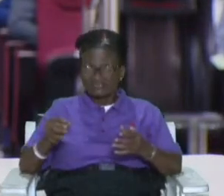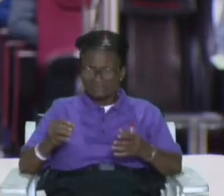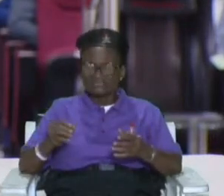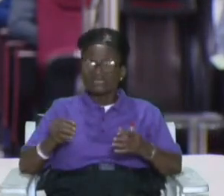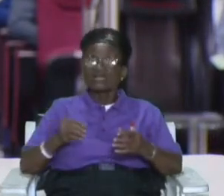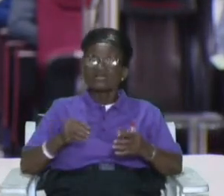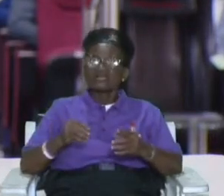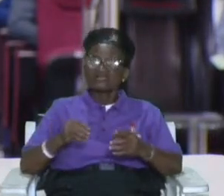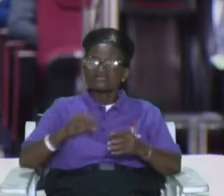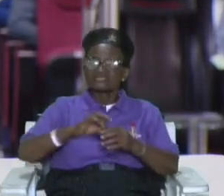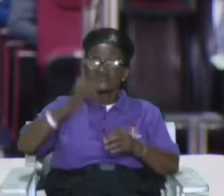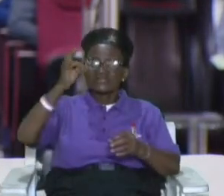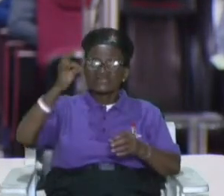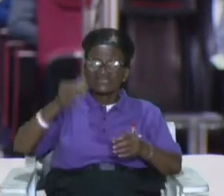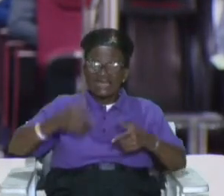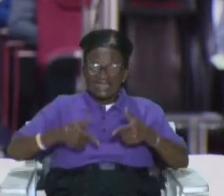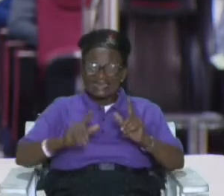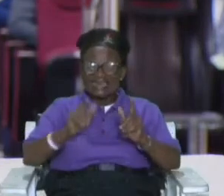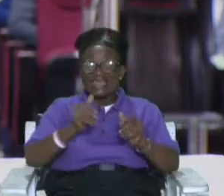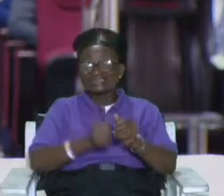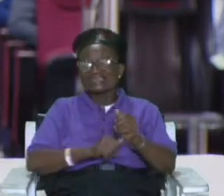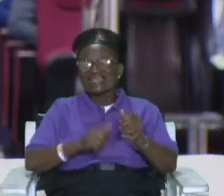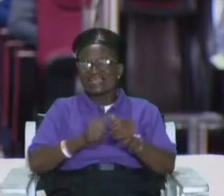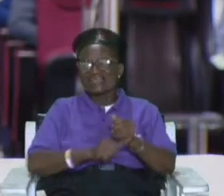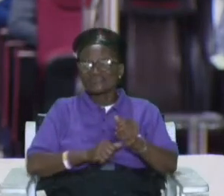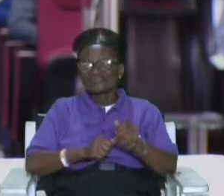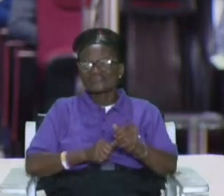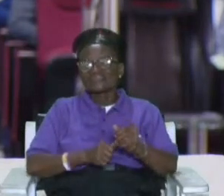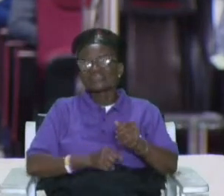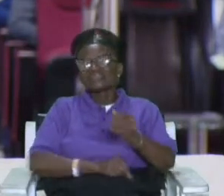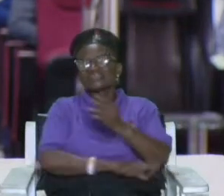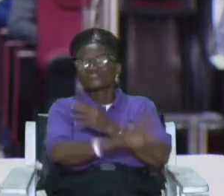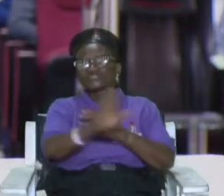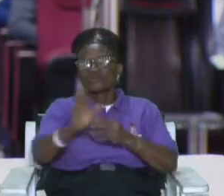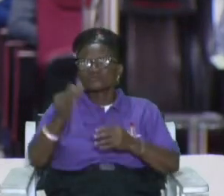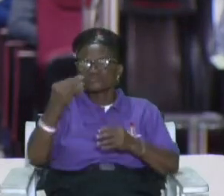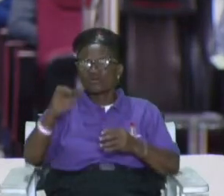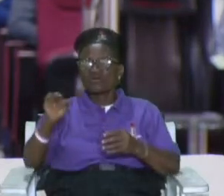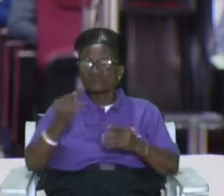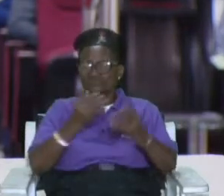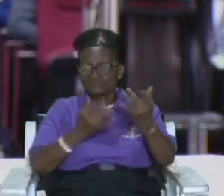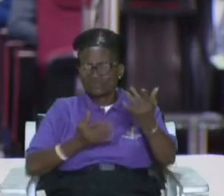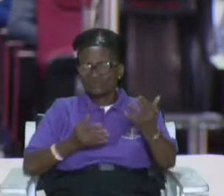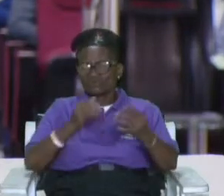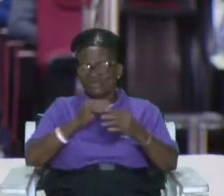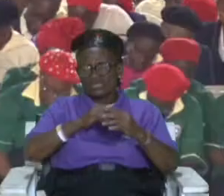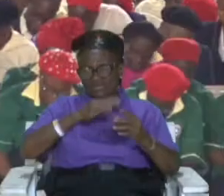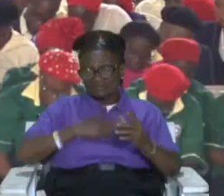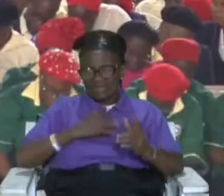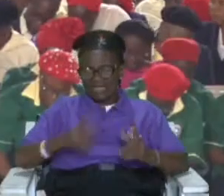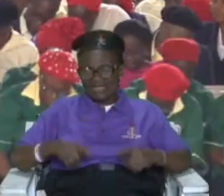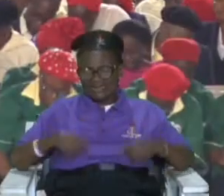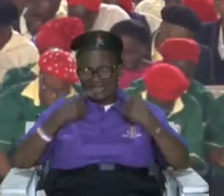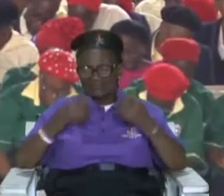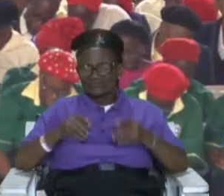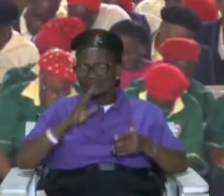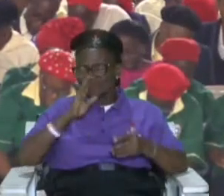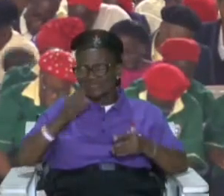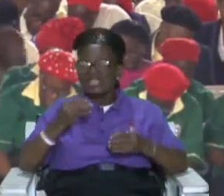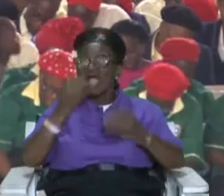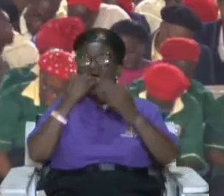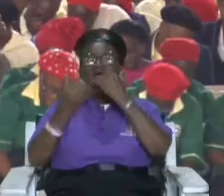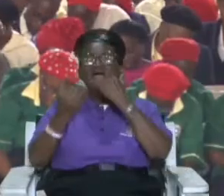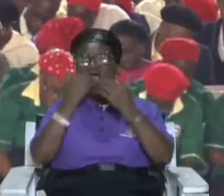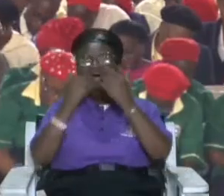something spiritual, let every source of sorrow in my life be consumed by